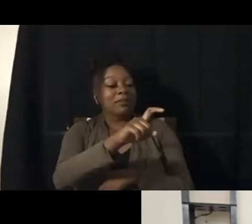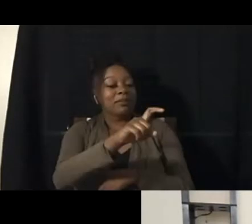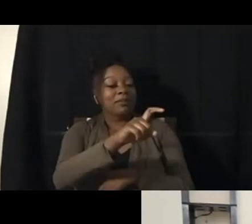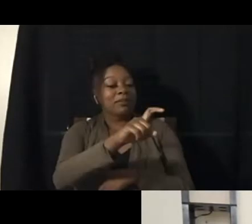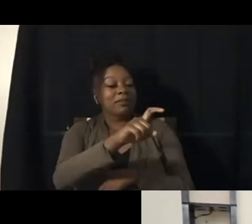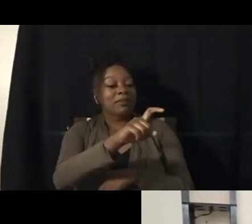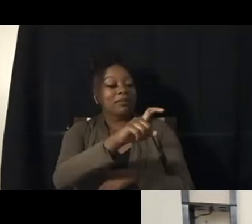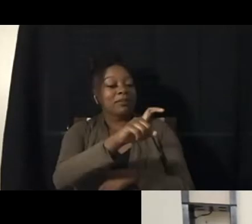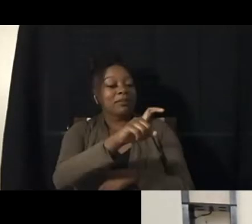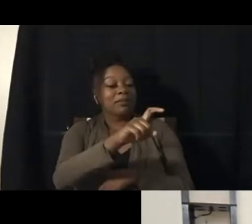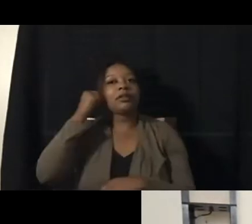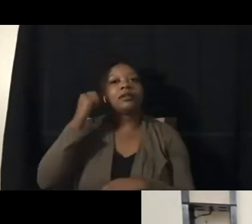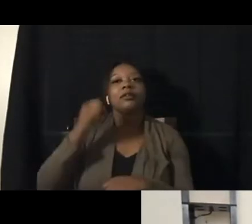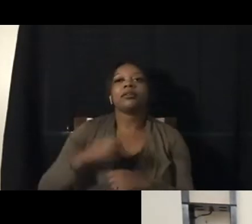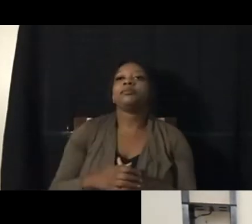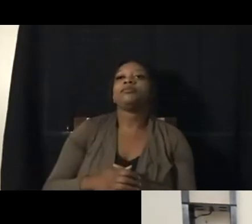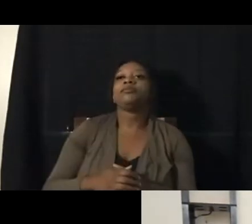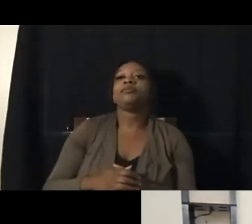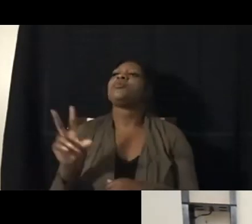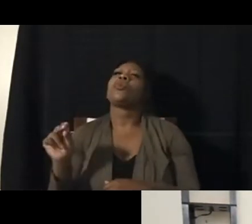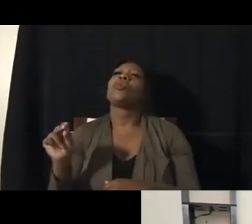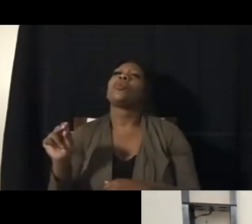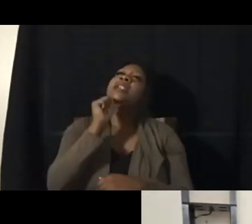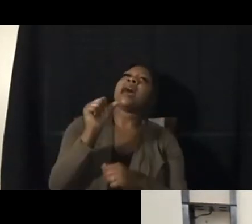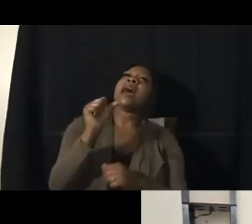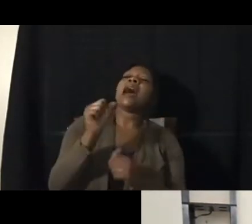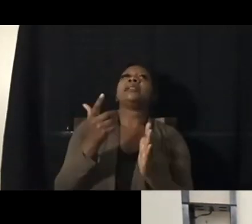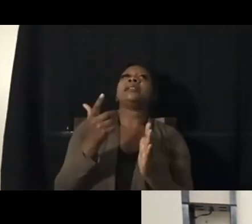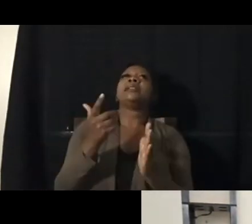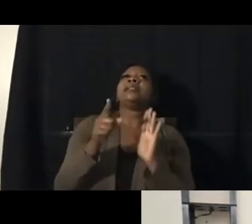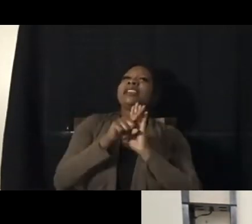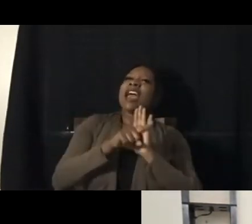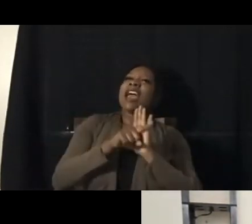It wasn't pushback so much as